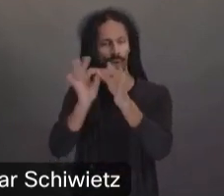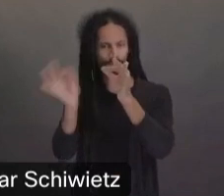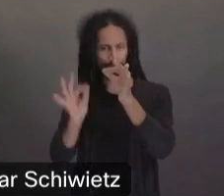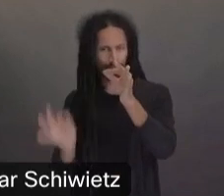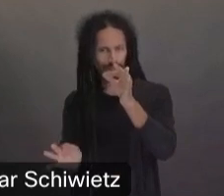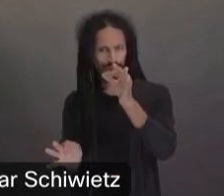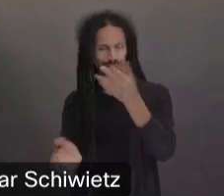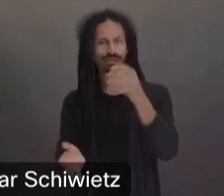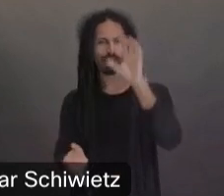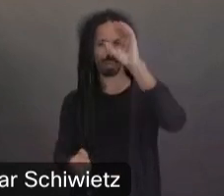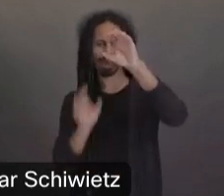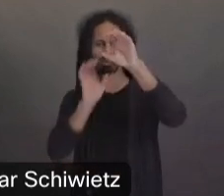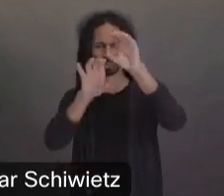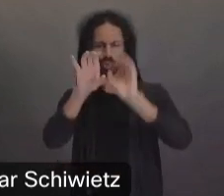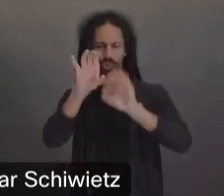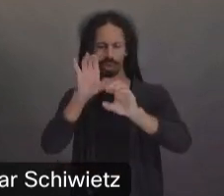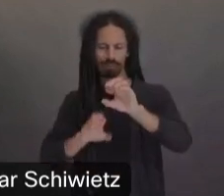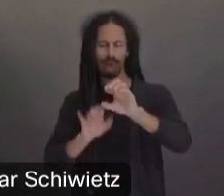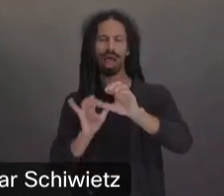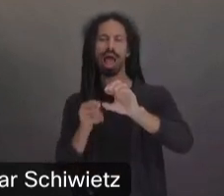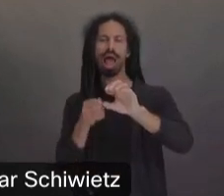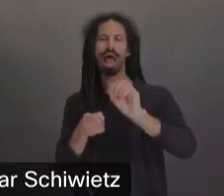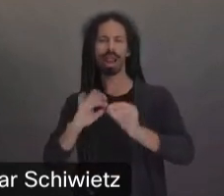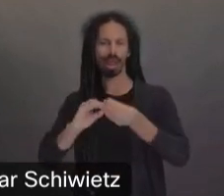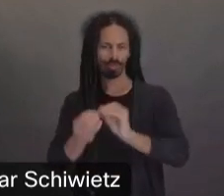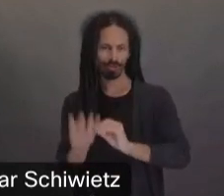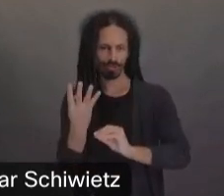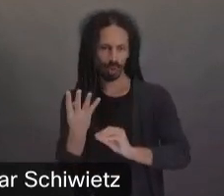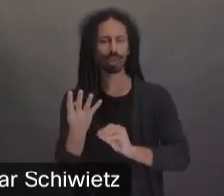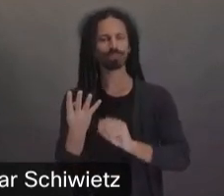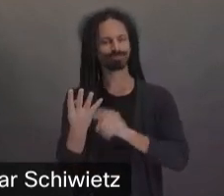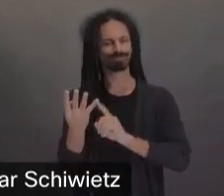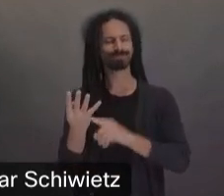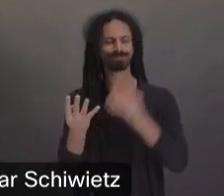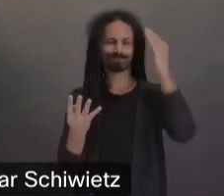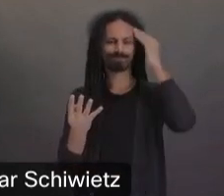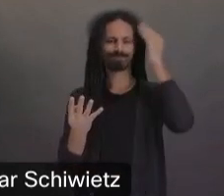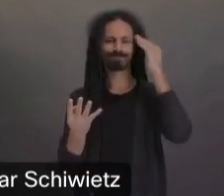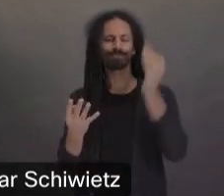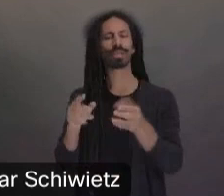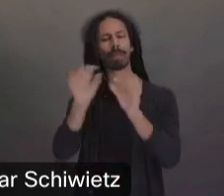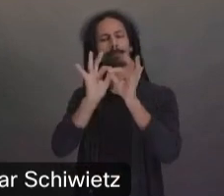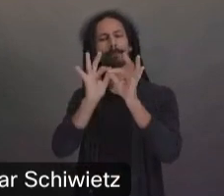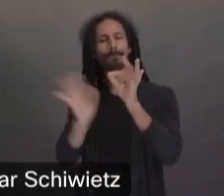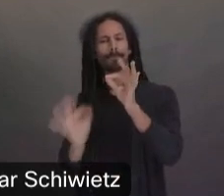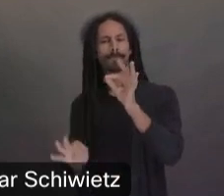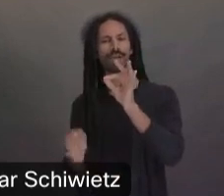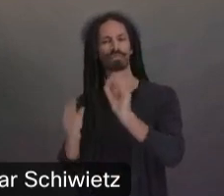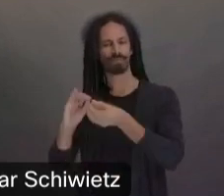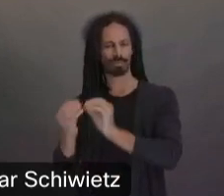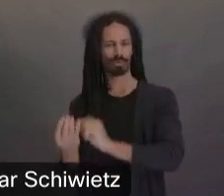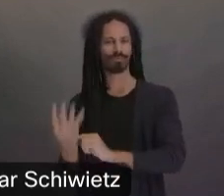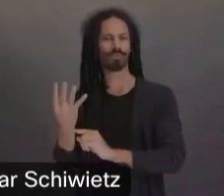out the paragraphs, paragraph 1, 2, 3, 4, and then put that as your paragraph